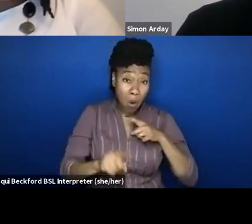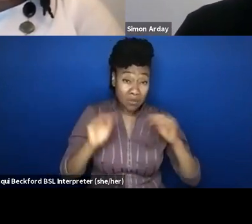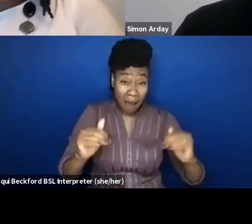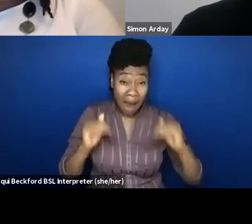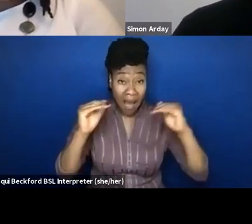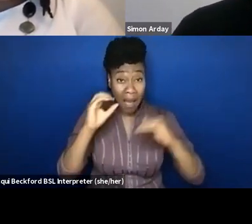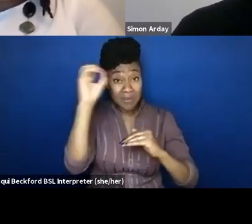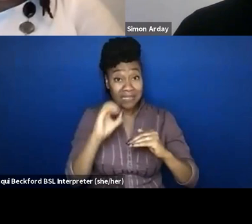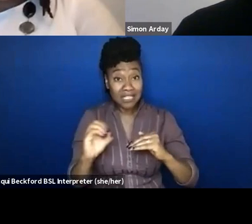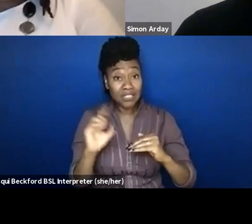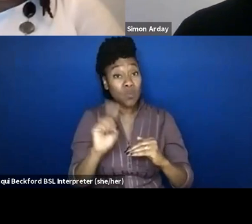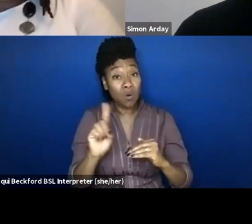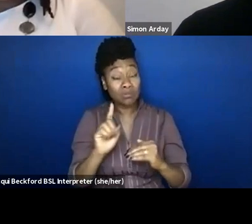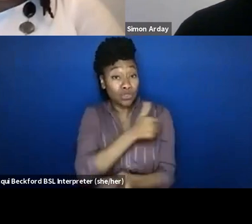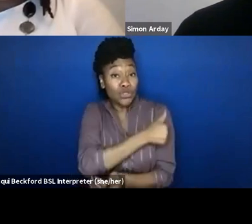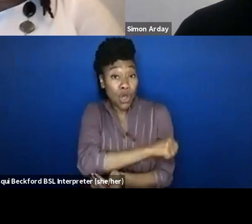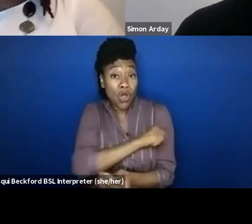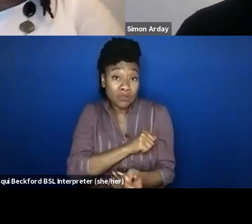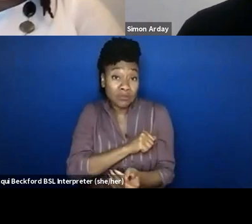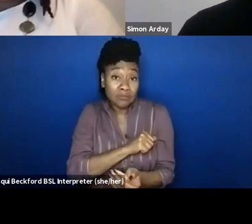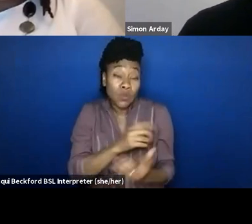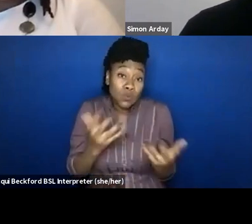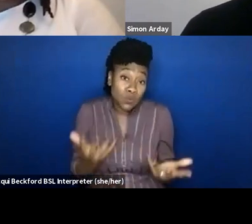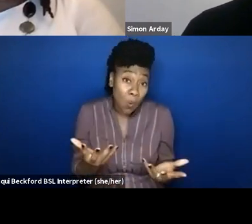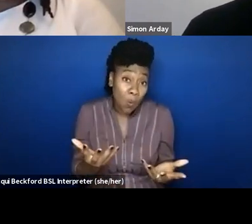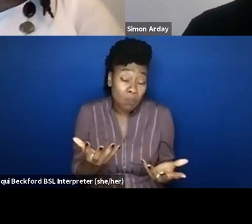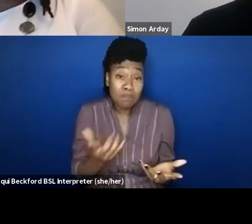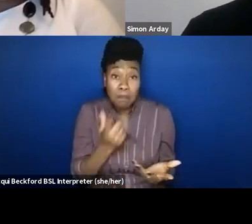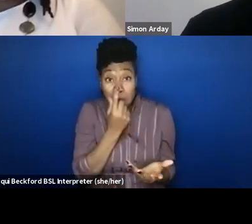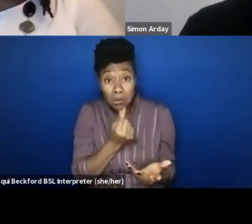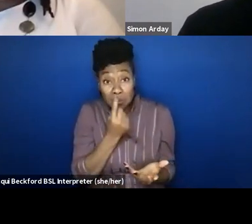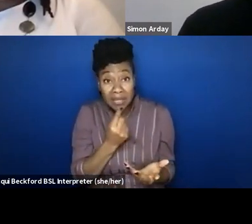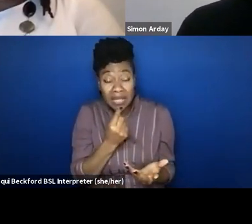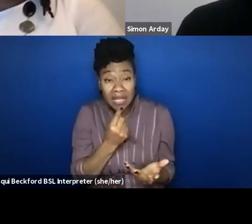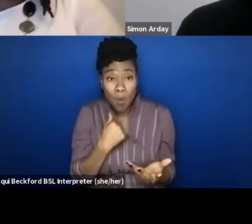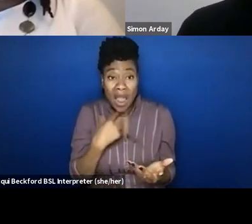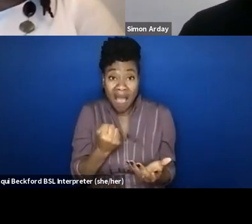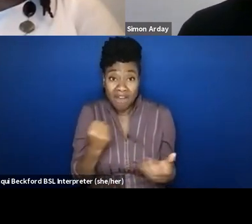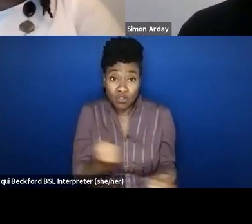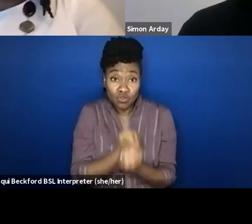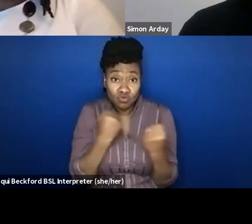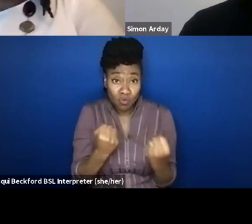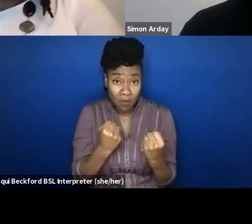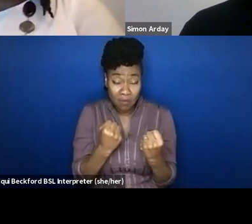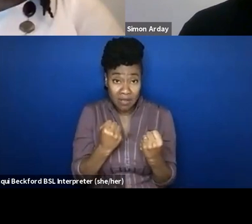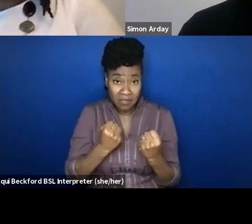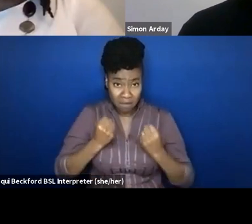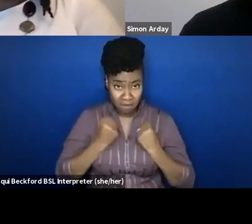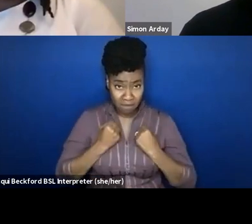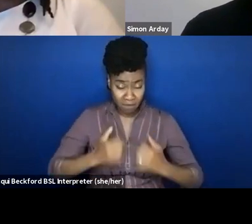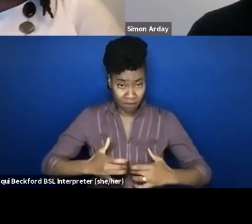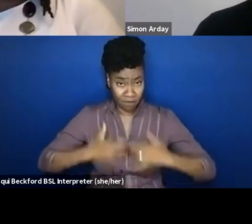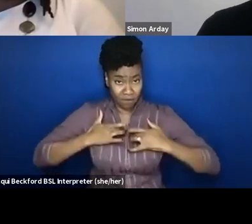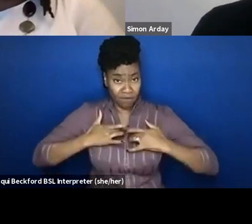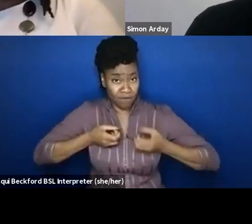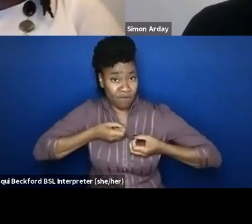based on that, we potentially have the largest voice, or potentially the loudest voice, if you think about it